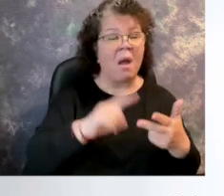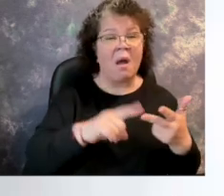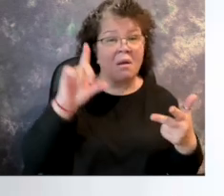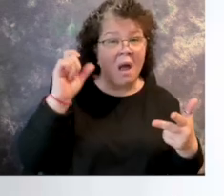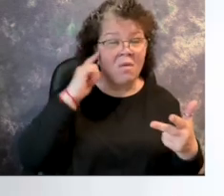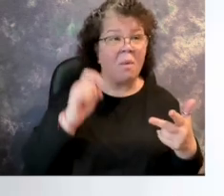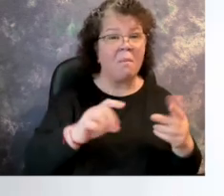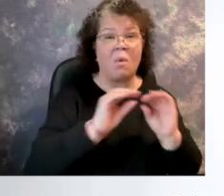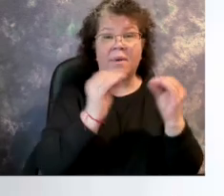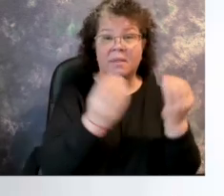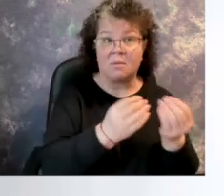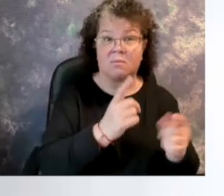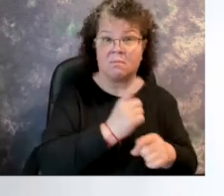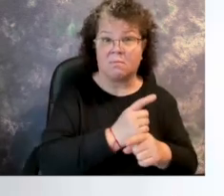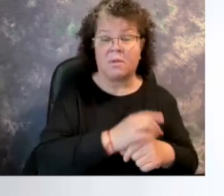organizations.